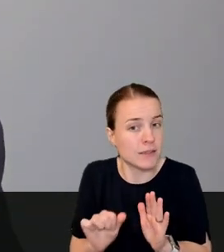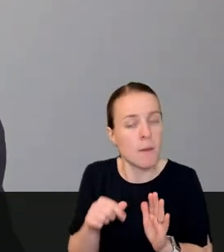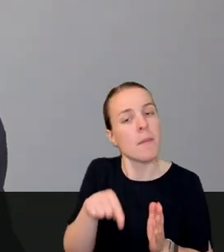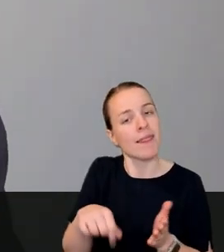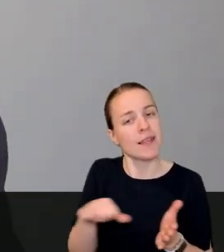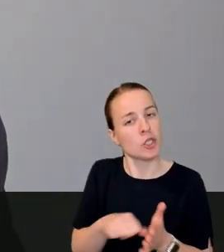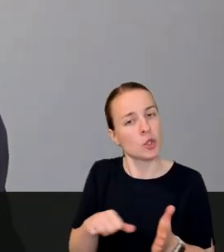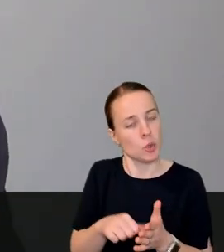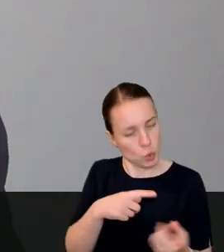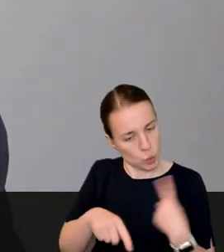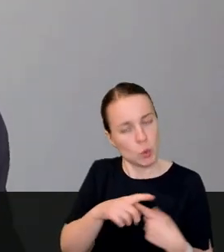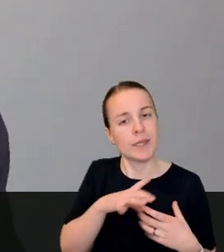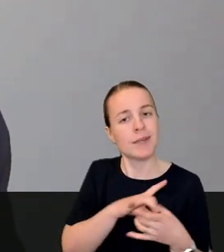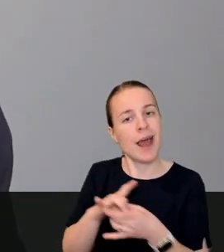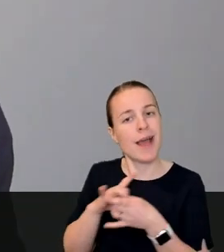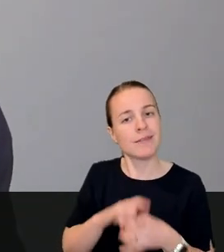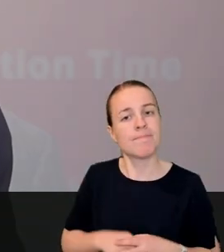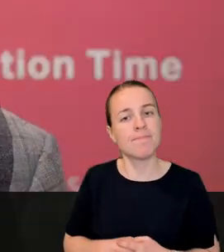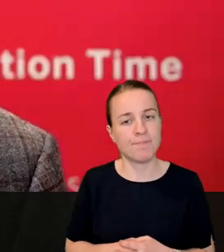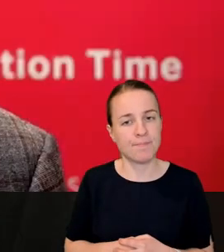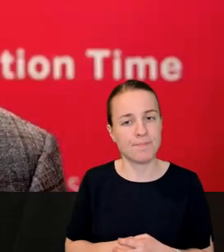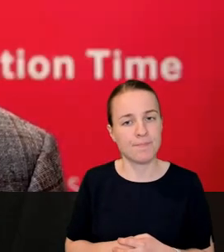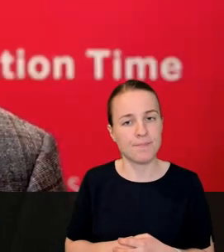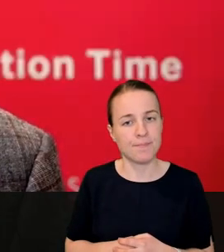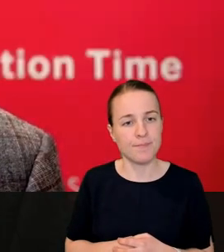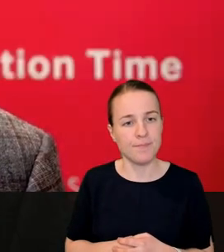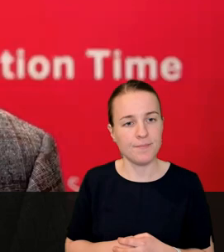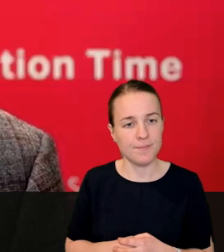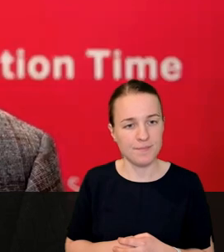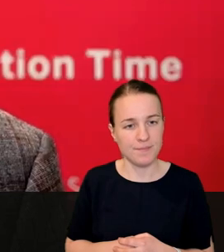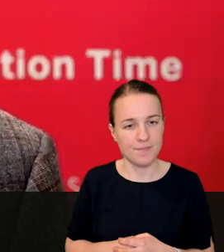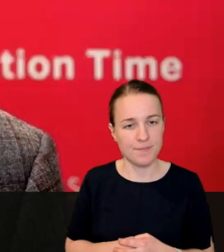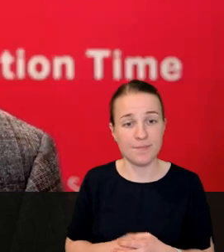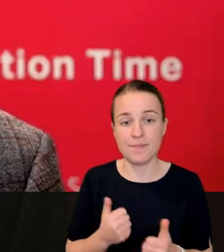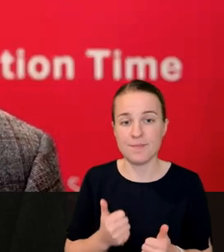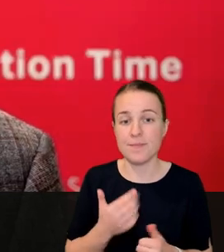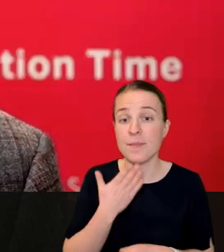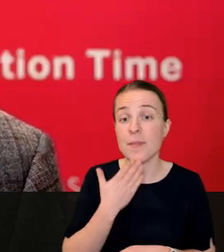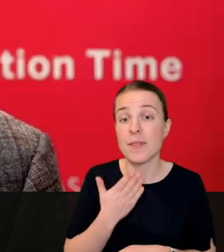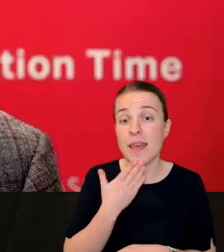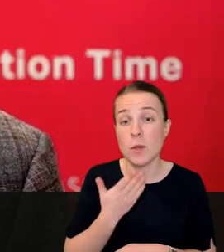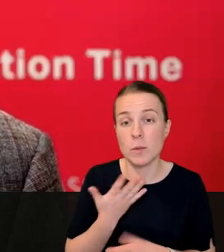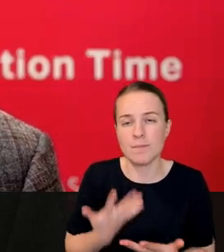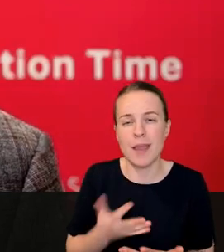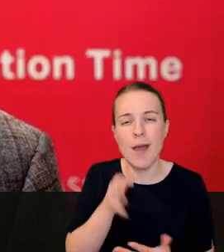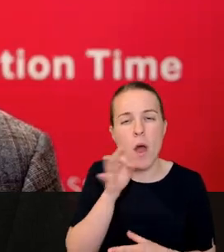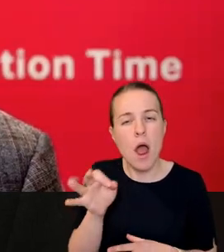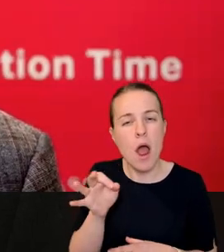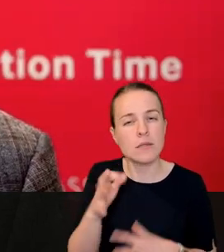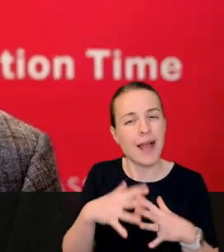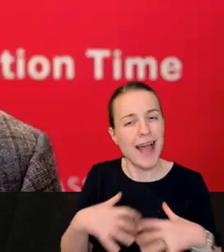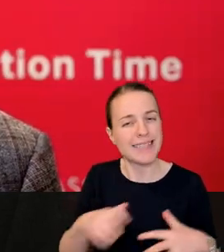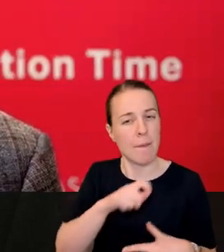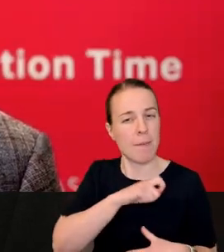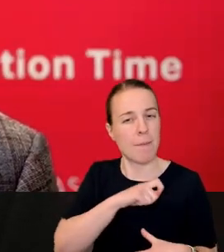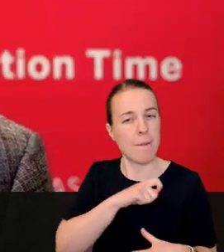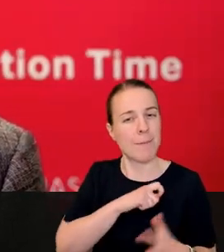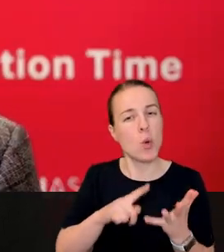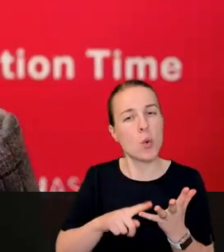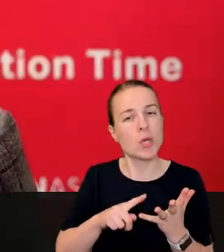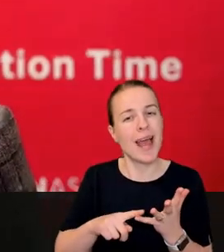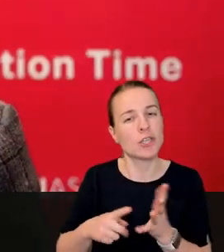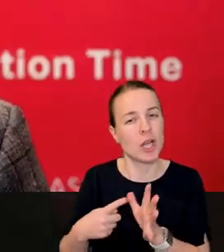united. Thank you. Could I ask Assembly Member Umesh Desai to answer?